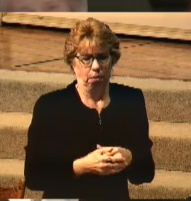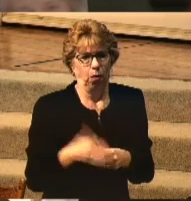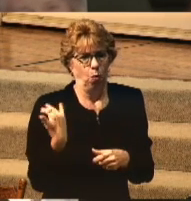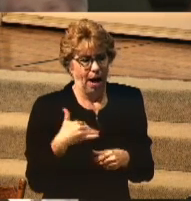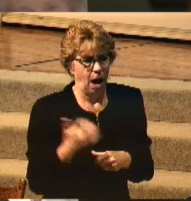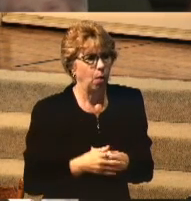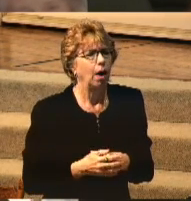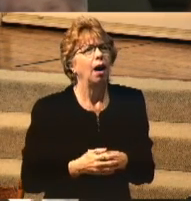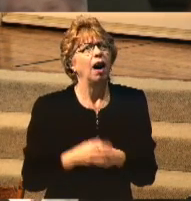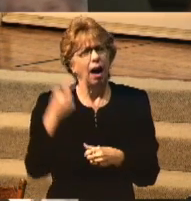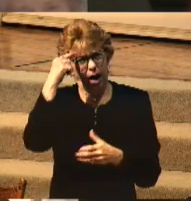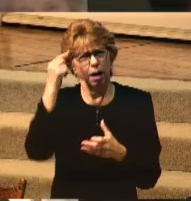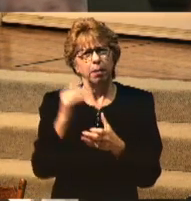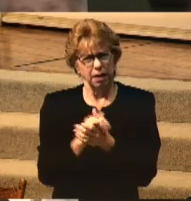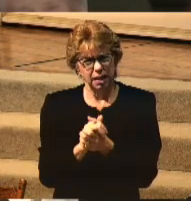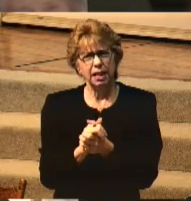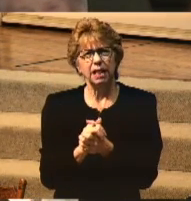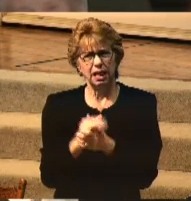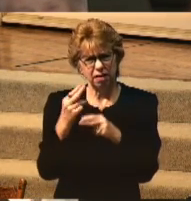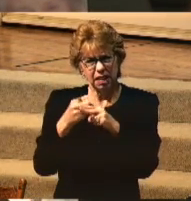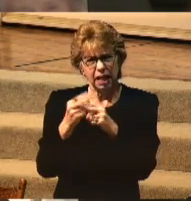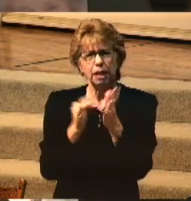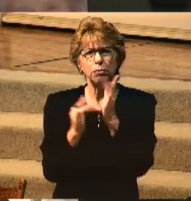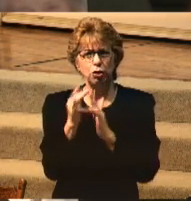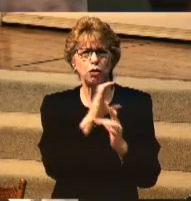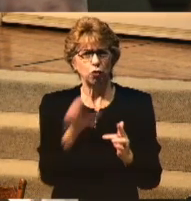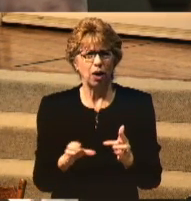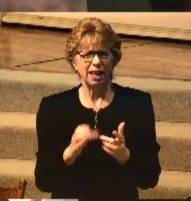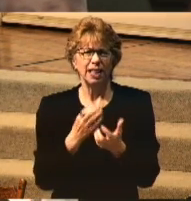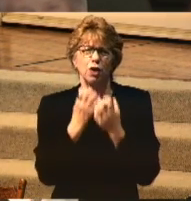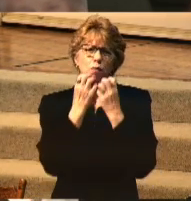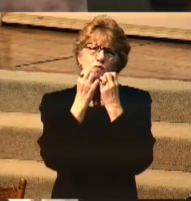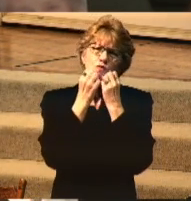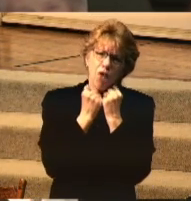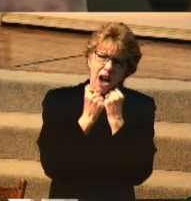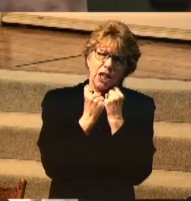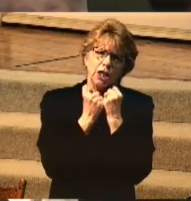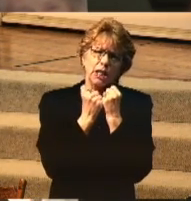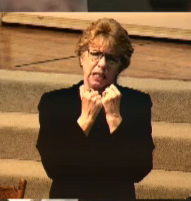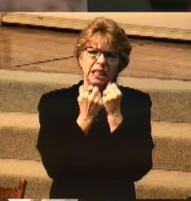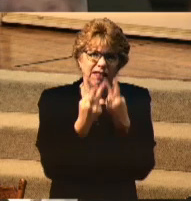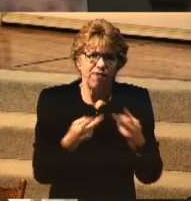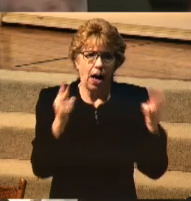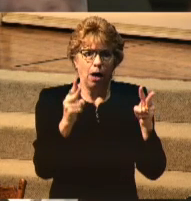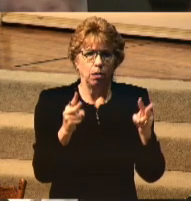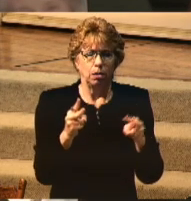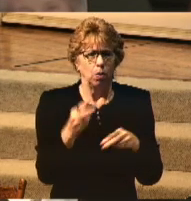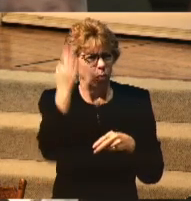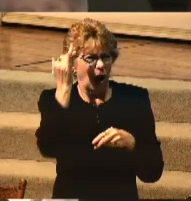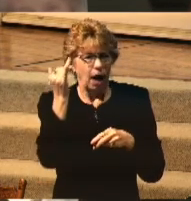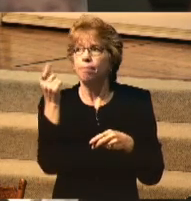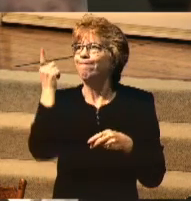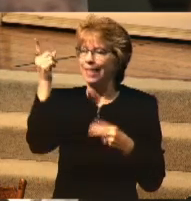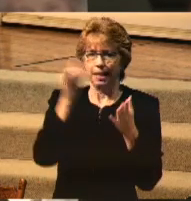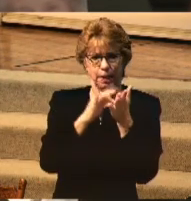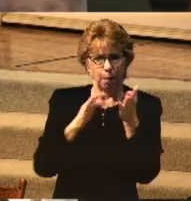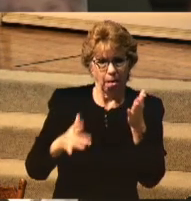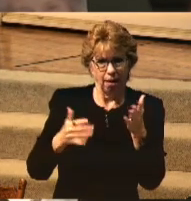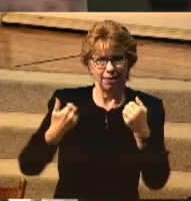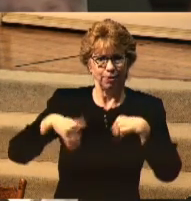the name of Jesus Christ is valuable, it's precious, because of the blood that he shed for